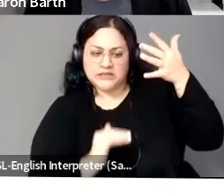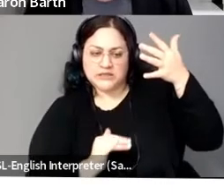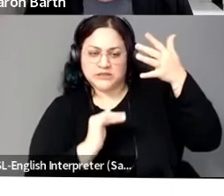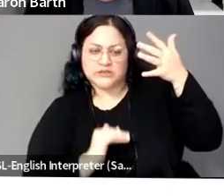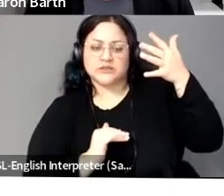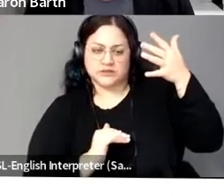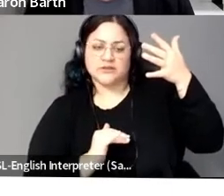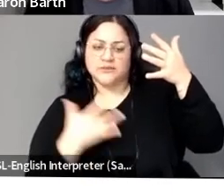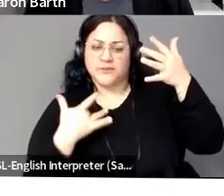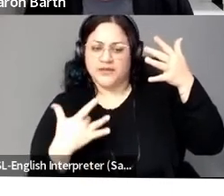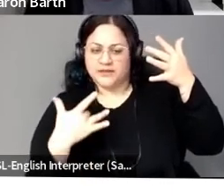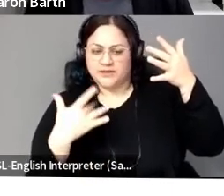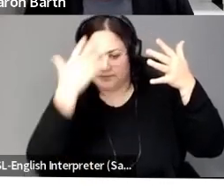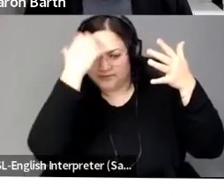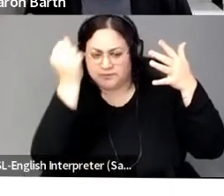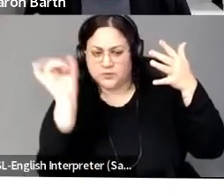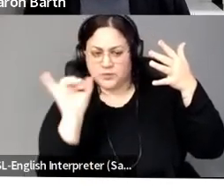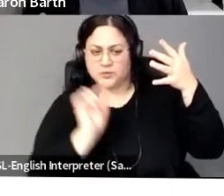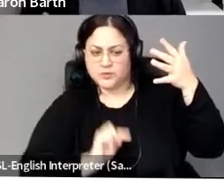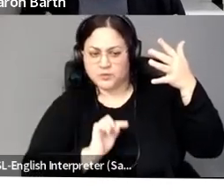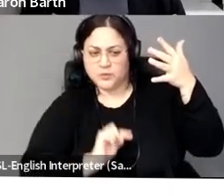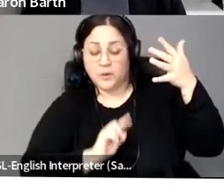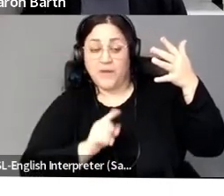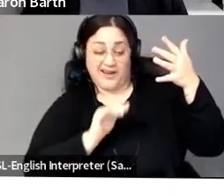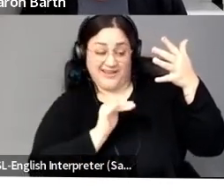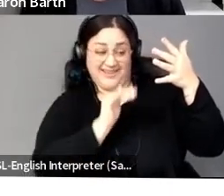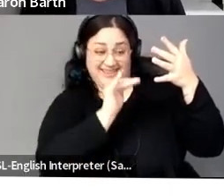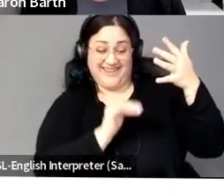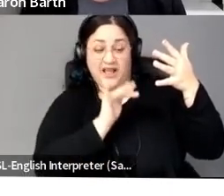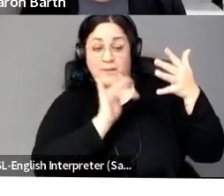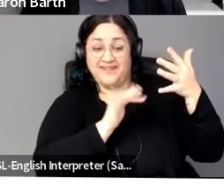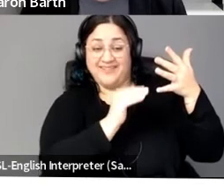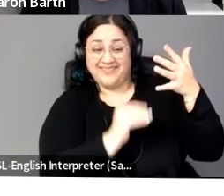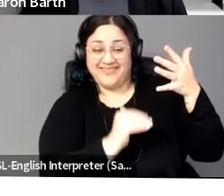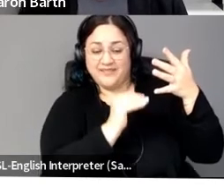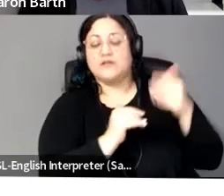generally, and they do horribly on everything in the middle.